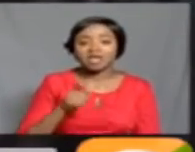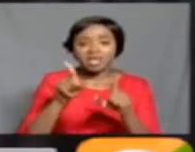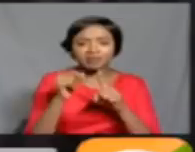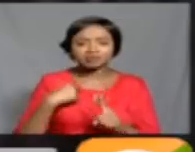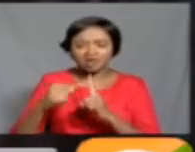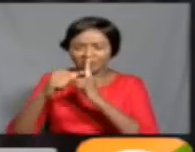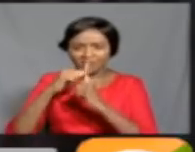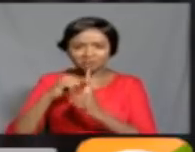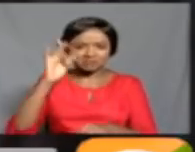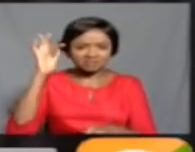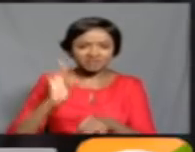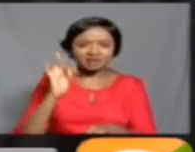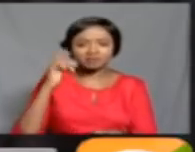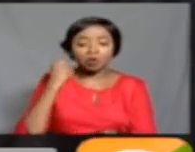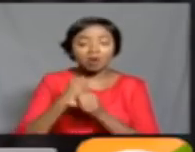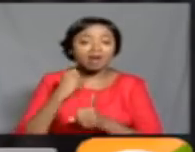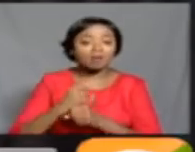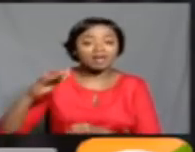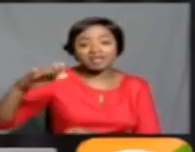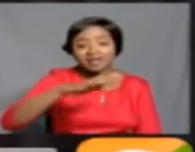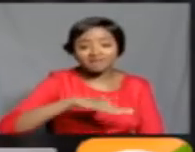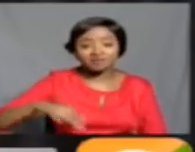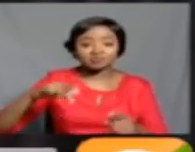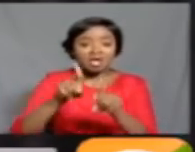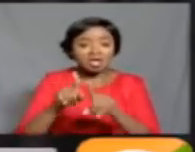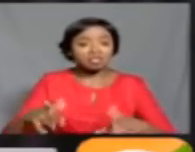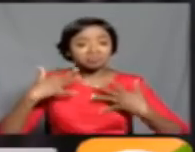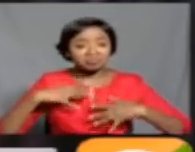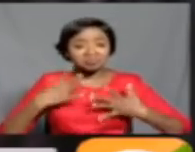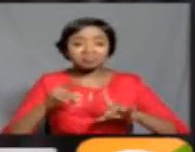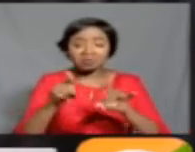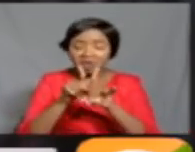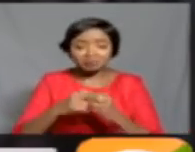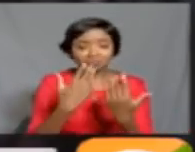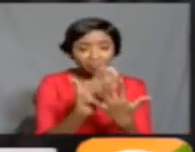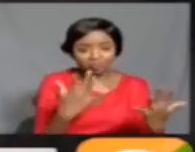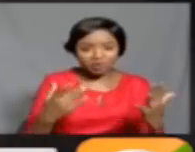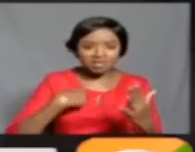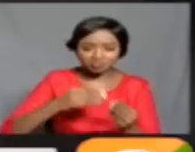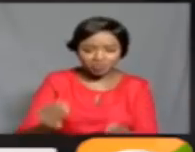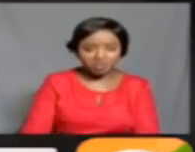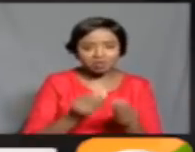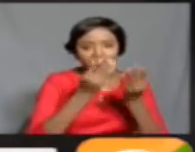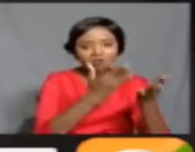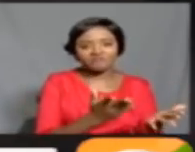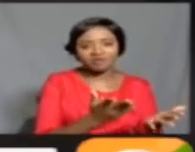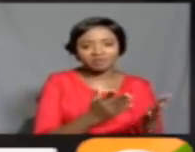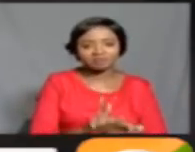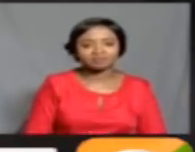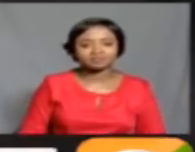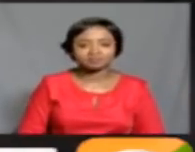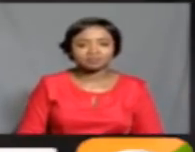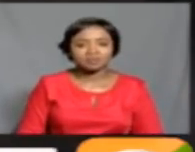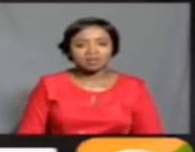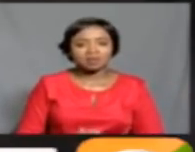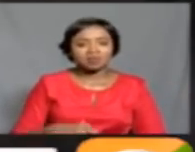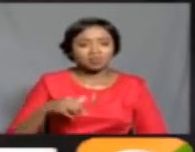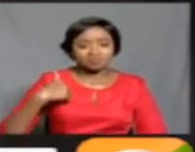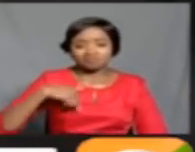impact on our working environment, our people, product, and the services that we actually offer. We pride ourselves